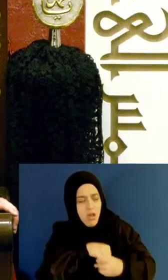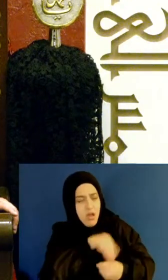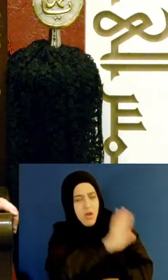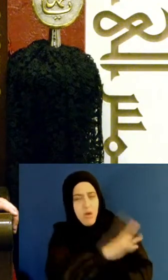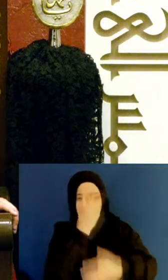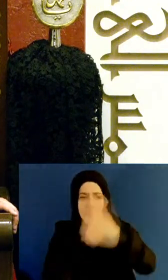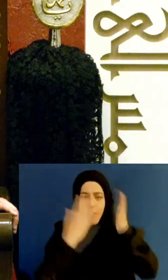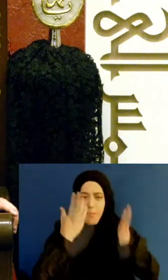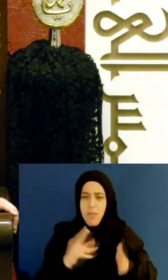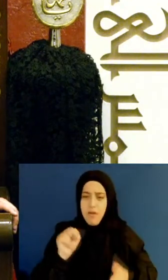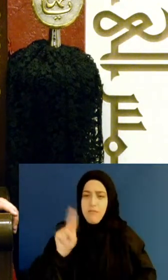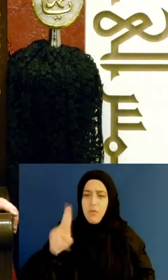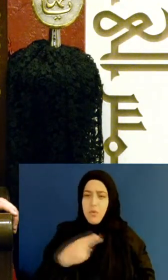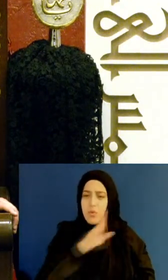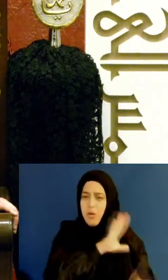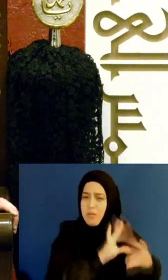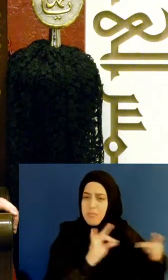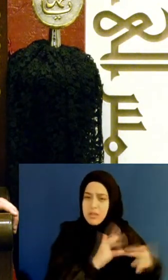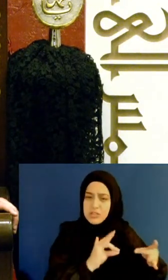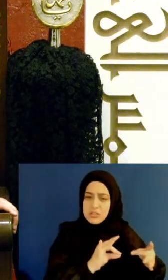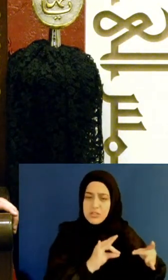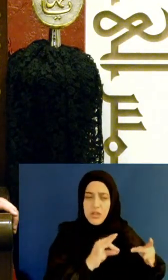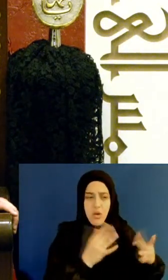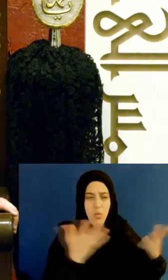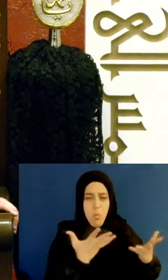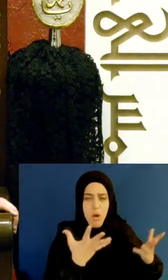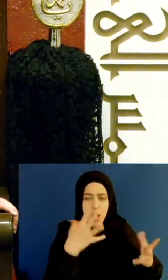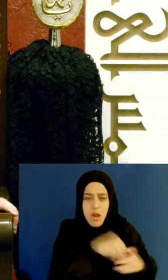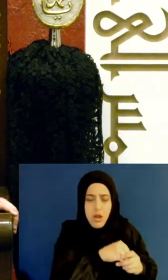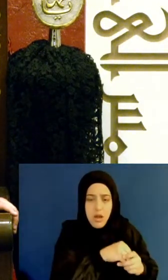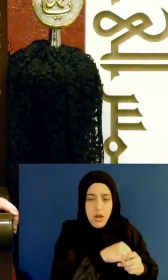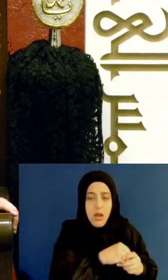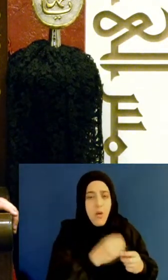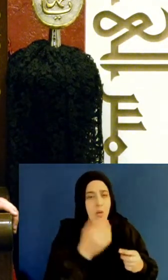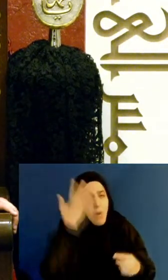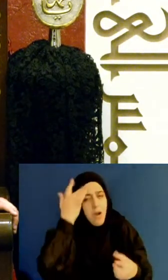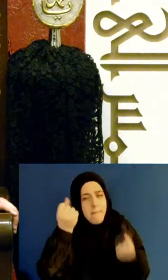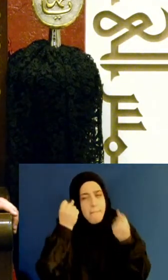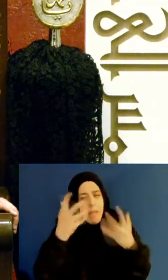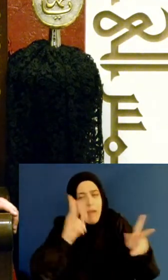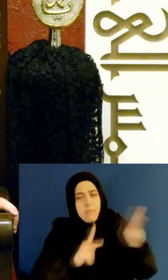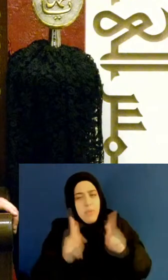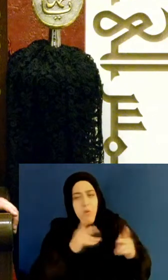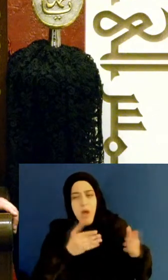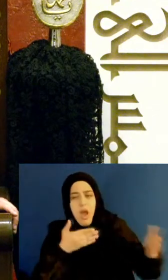which attracted so much opposition, such that after